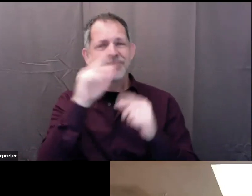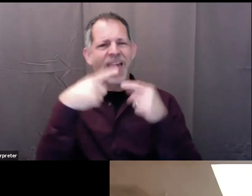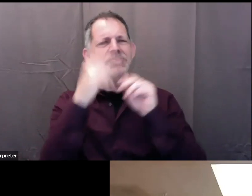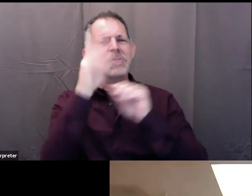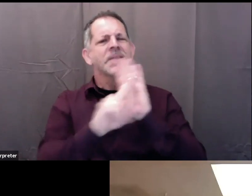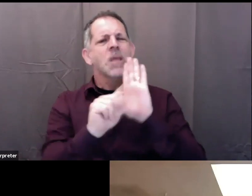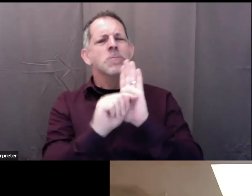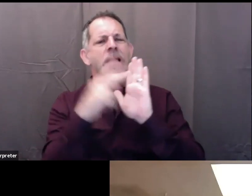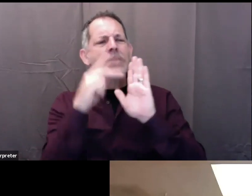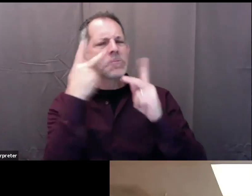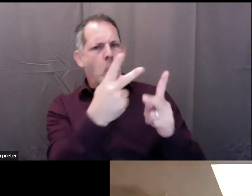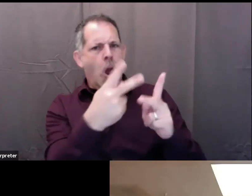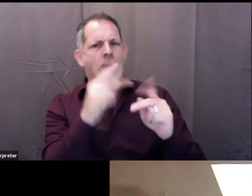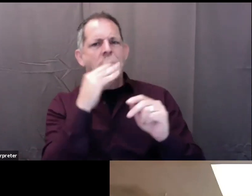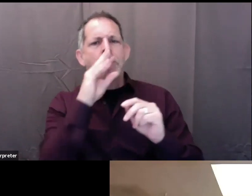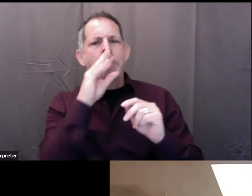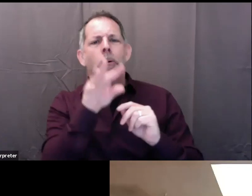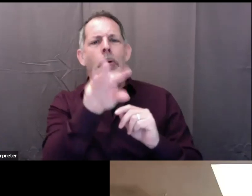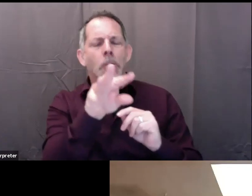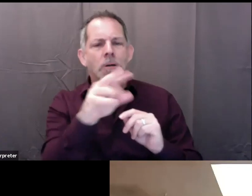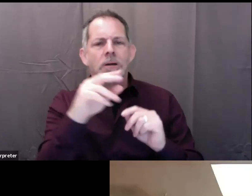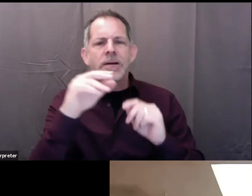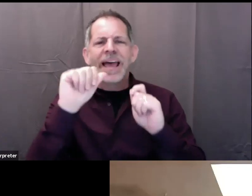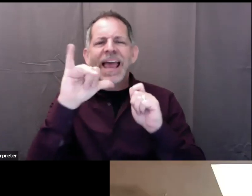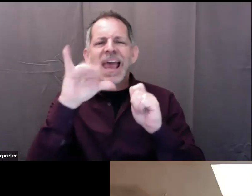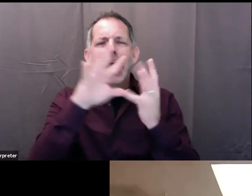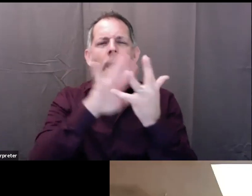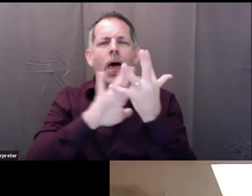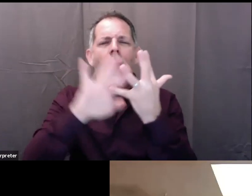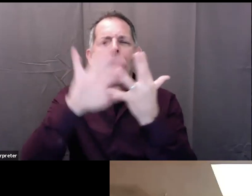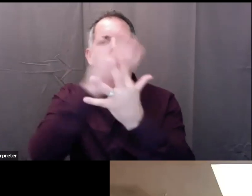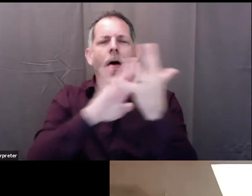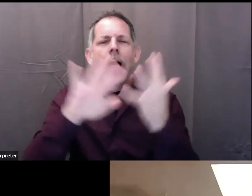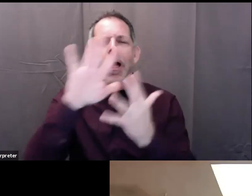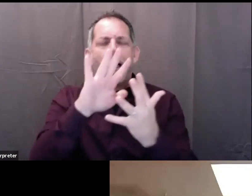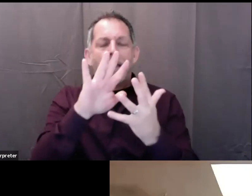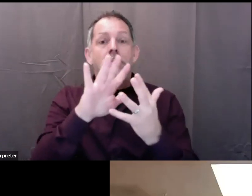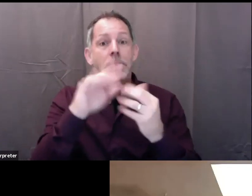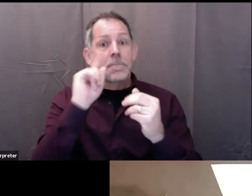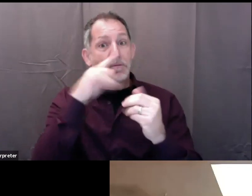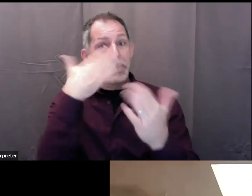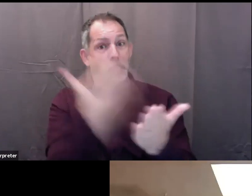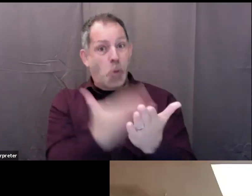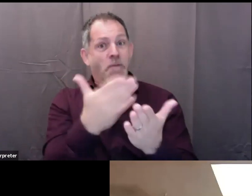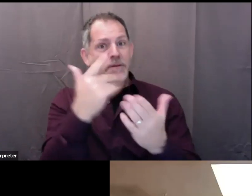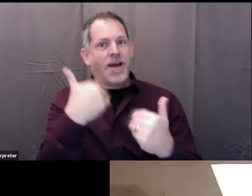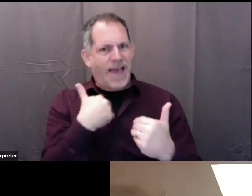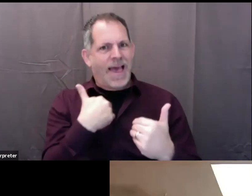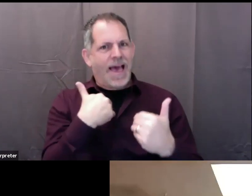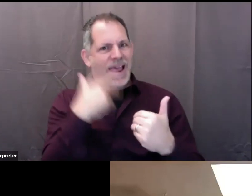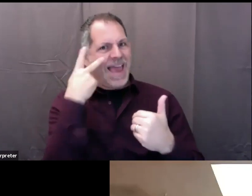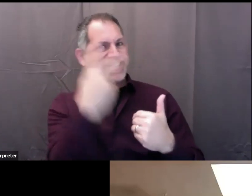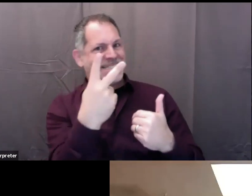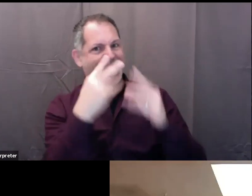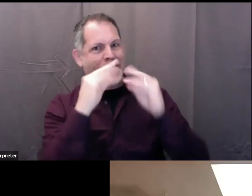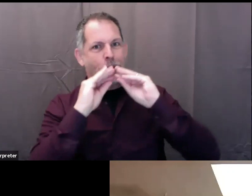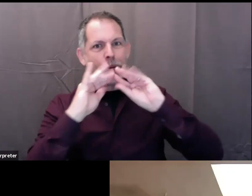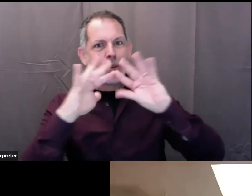the middle of summer or nice weather, but think about that, and masks mediate that. They really